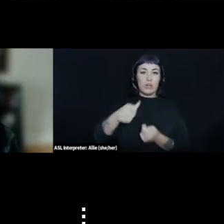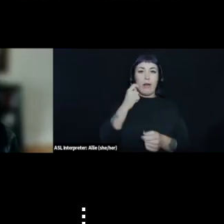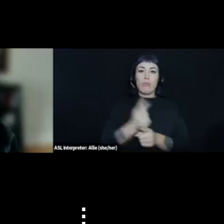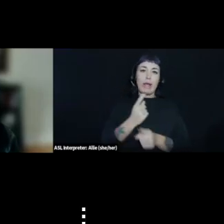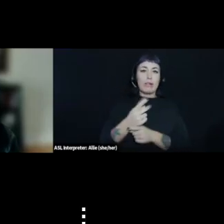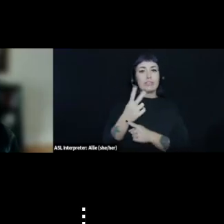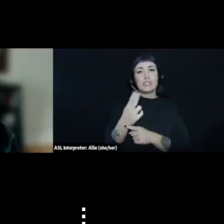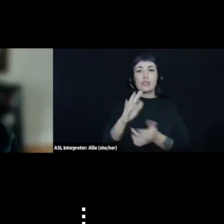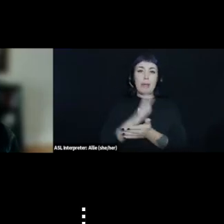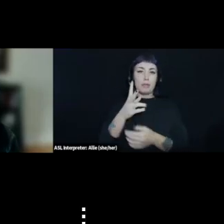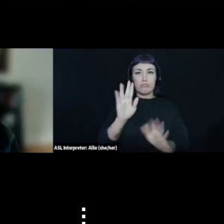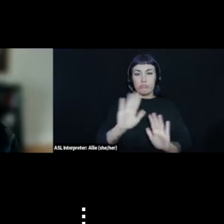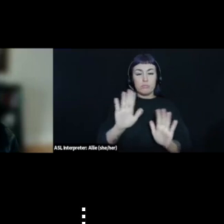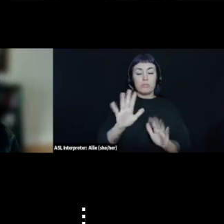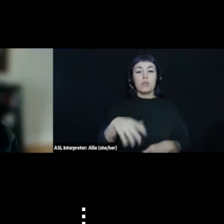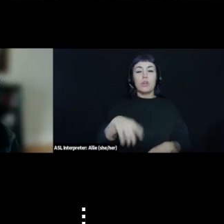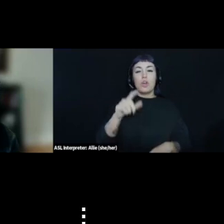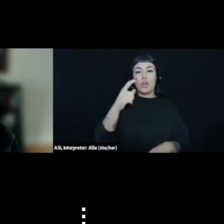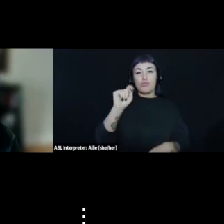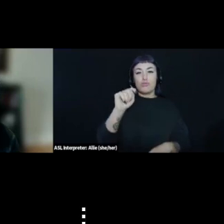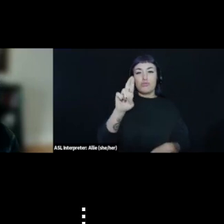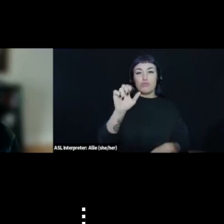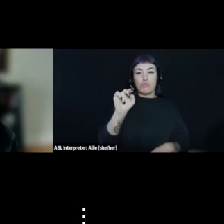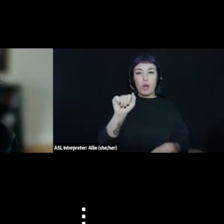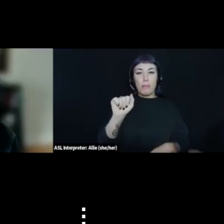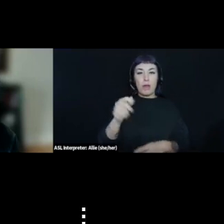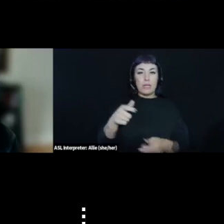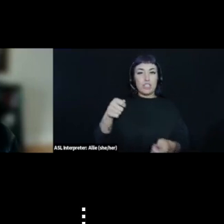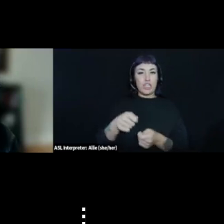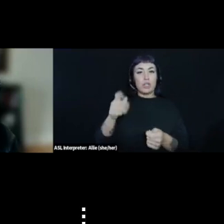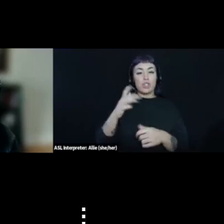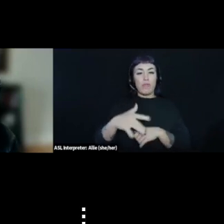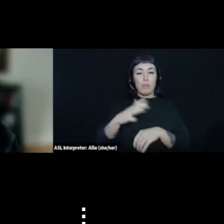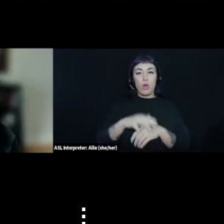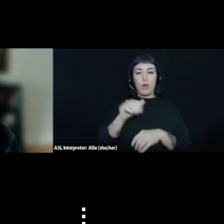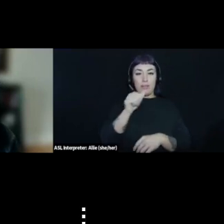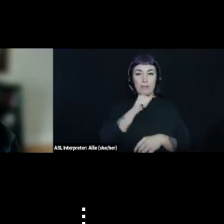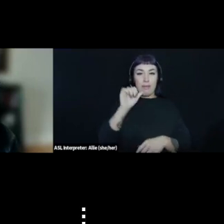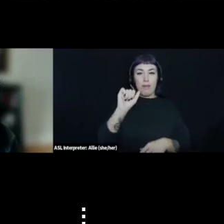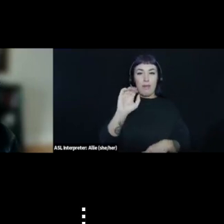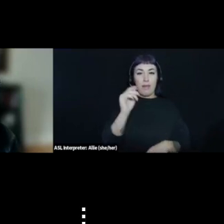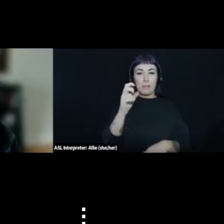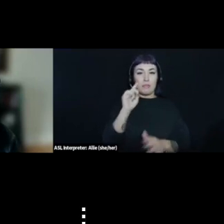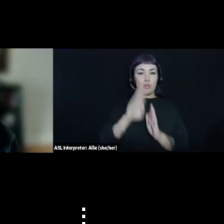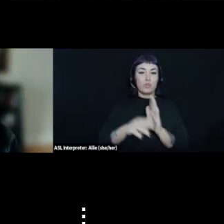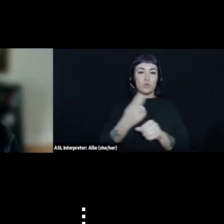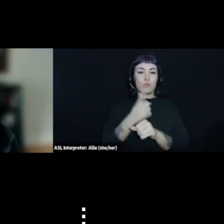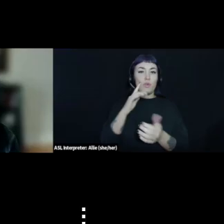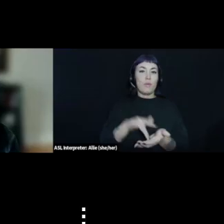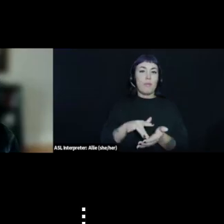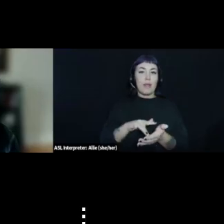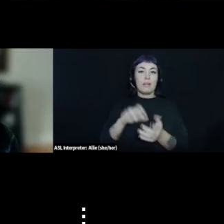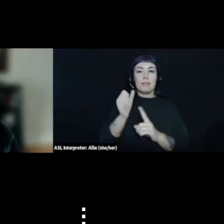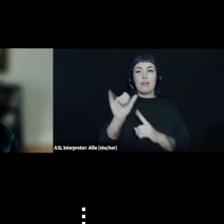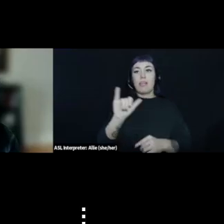your paper scissors. Trauma shears are available on Amazon for really cheap, and they are used in medical